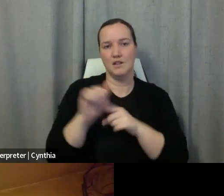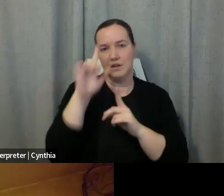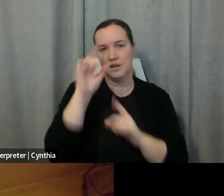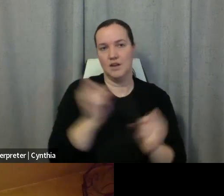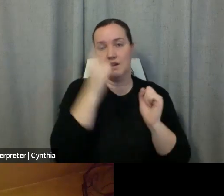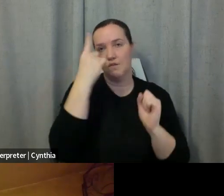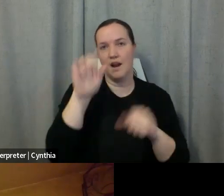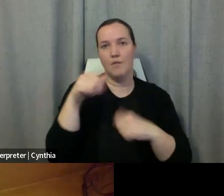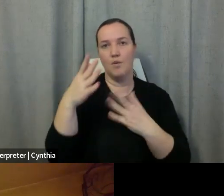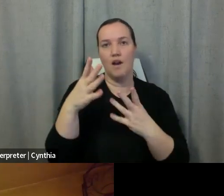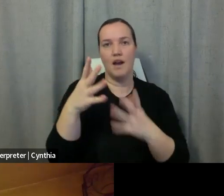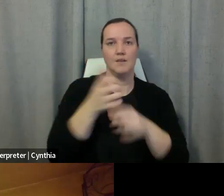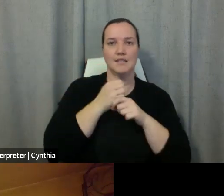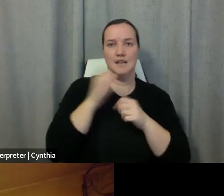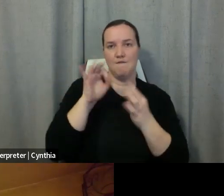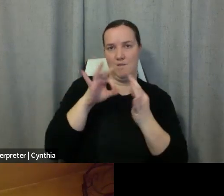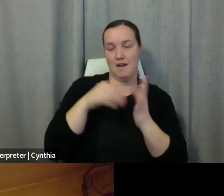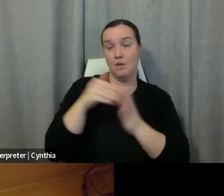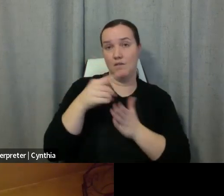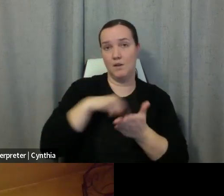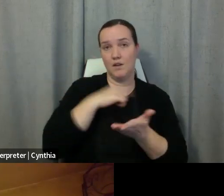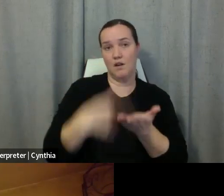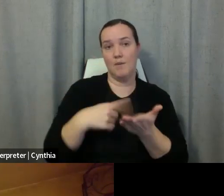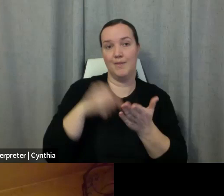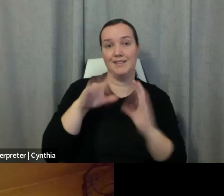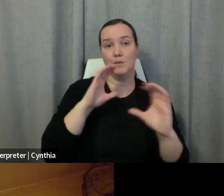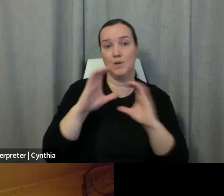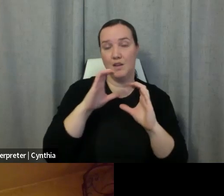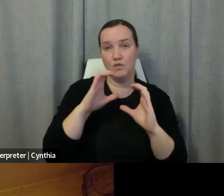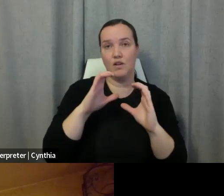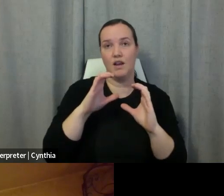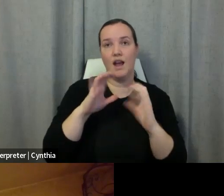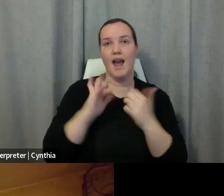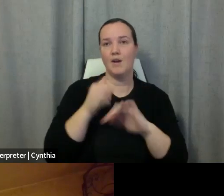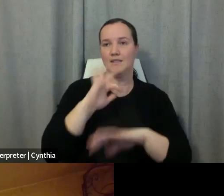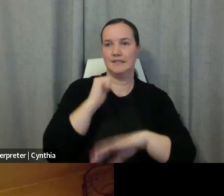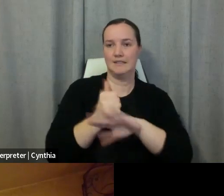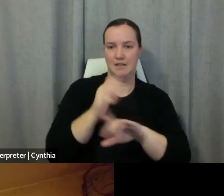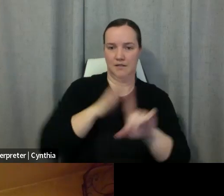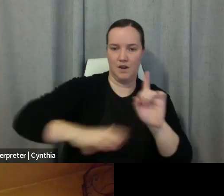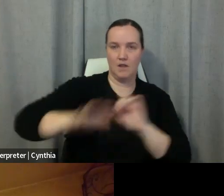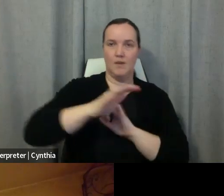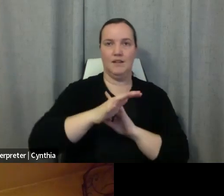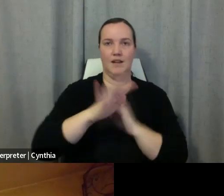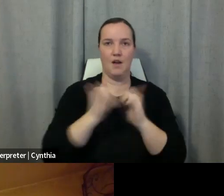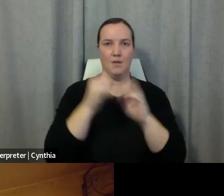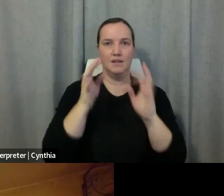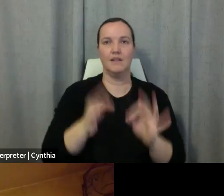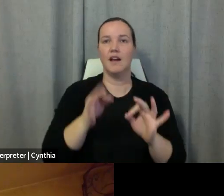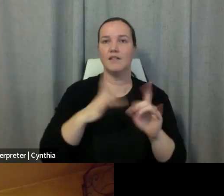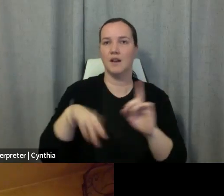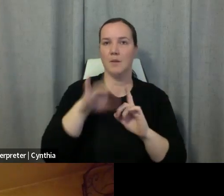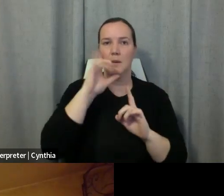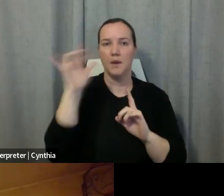receive feedback, because often we're talking about this communication. One, it's about how do we set the stage, create the kind of space,